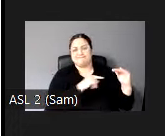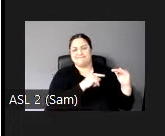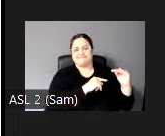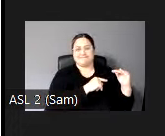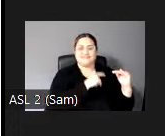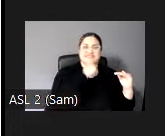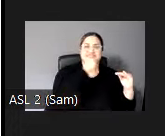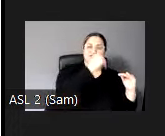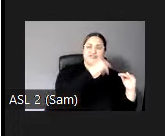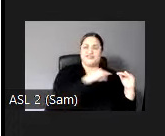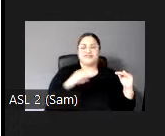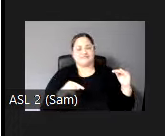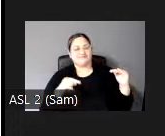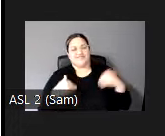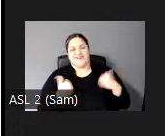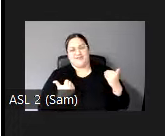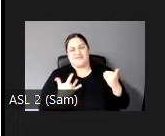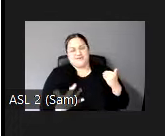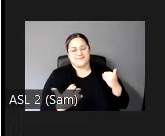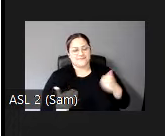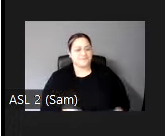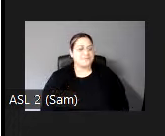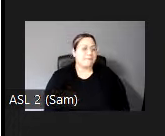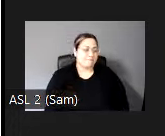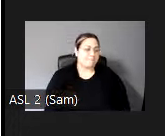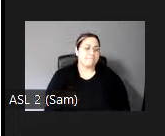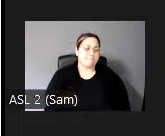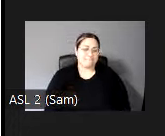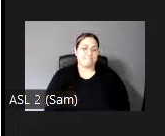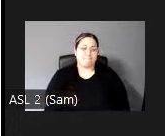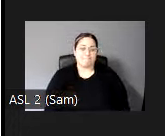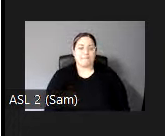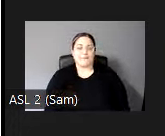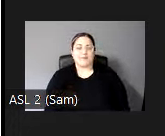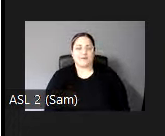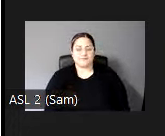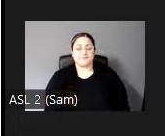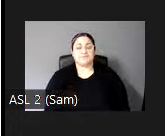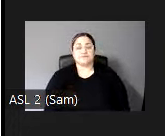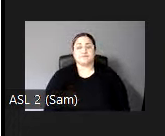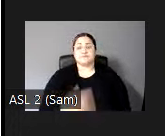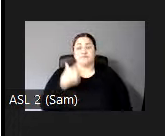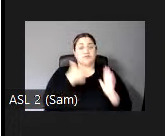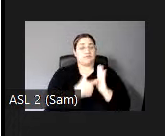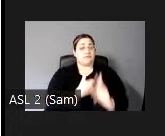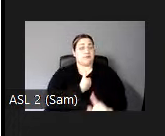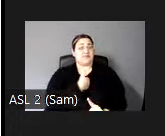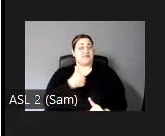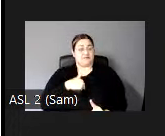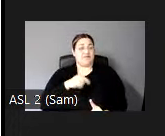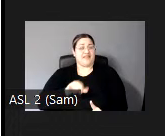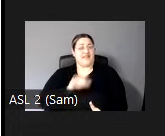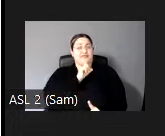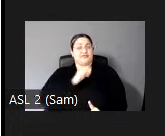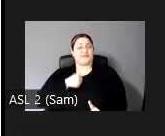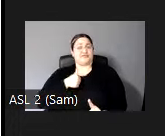of the middle grouping here. These are people in my age of life where my parents are older. So should my parents have